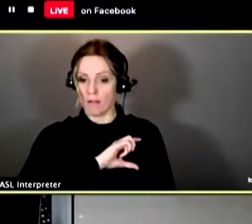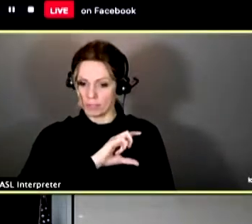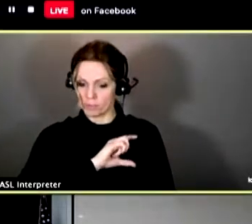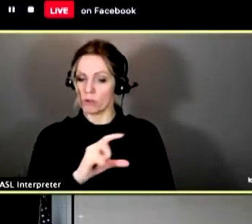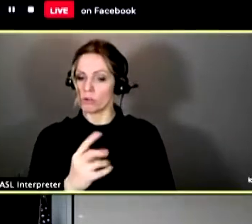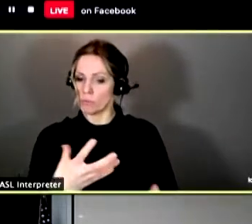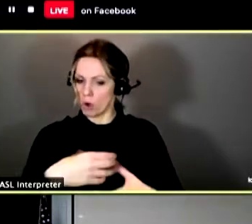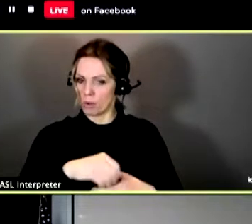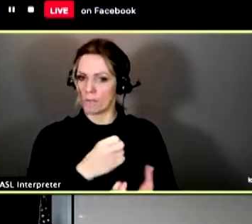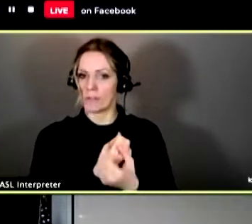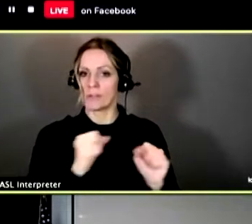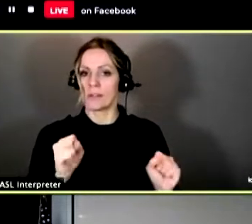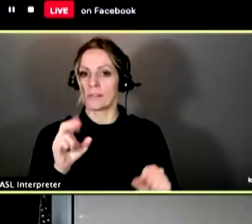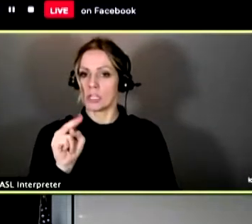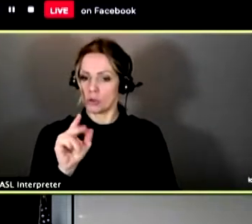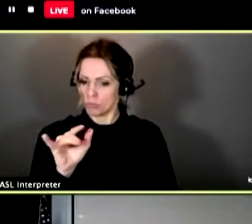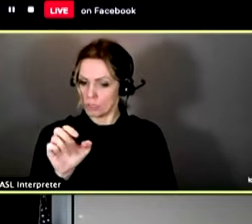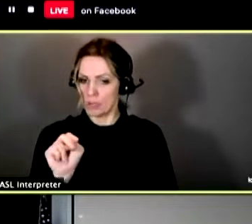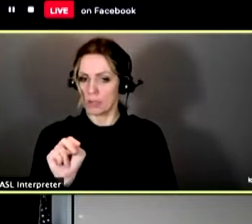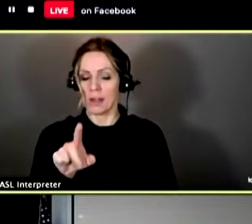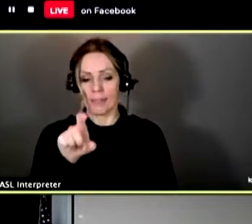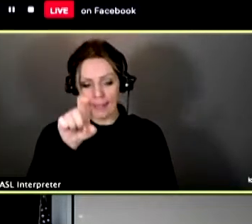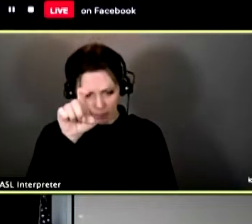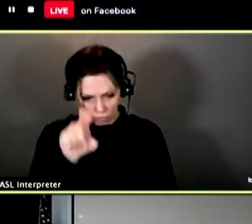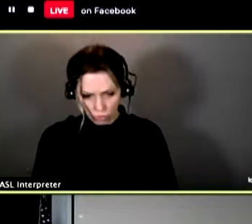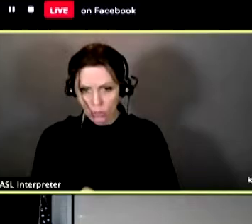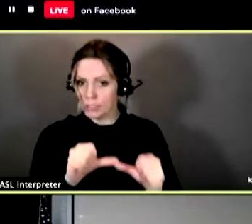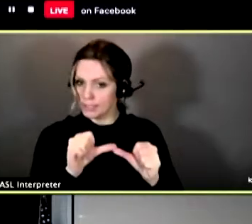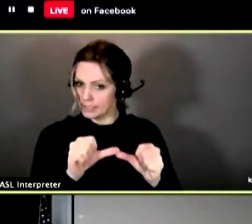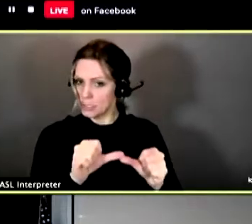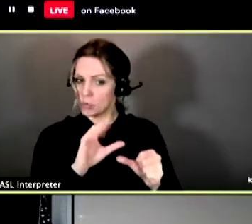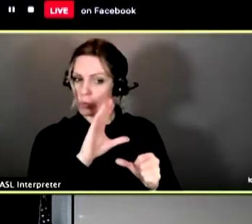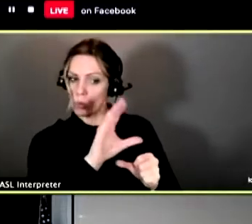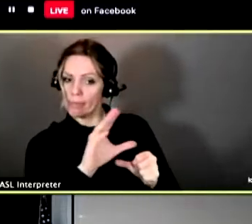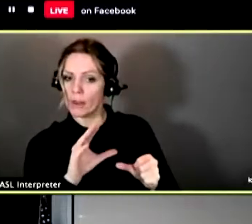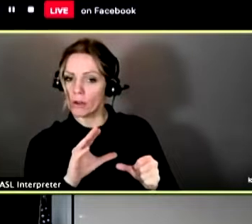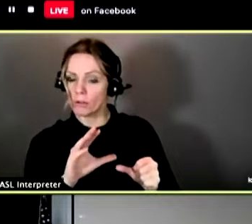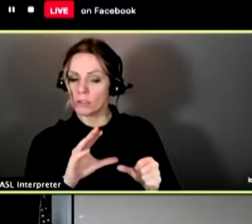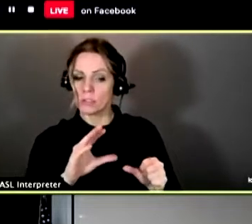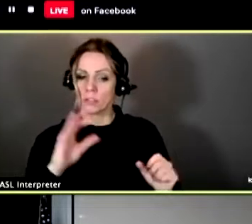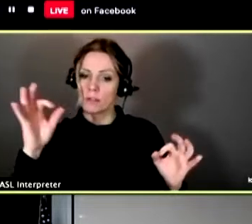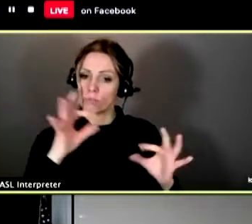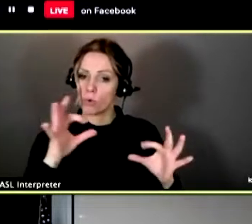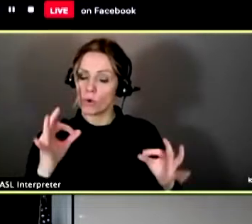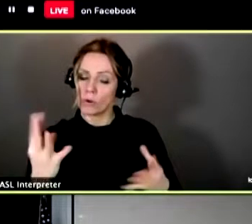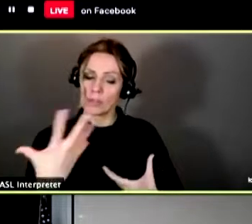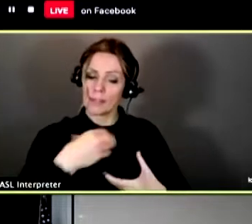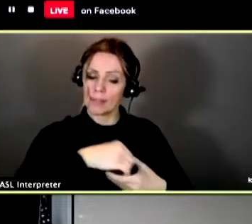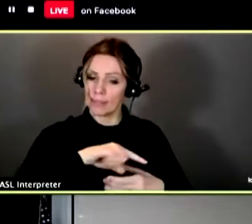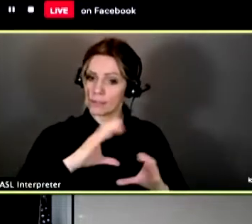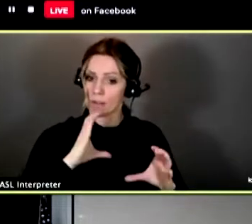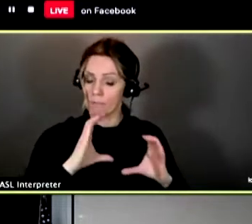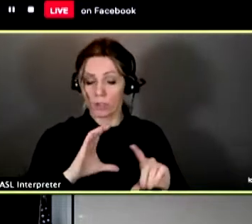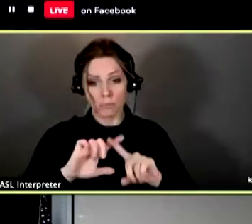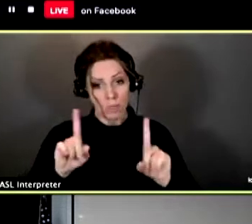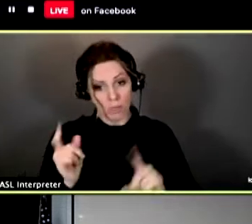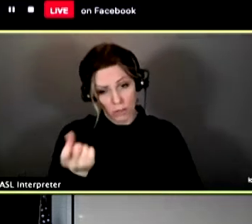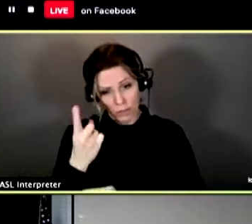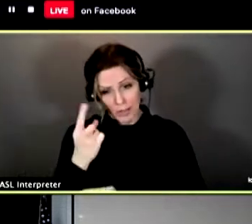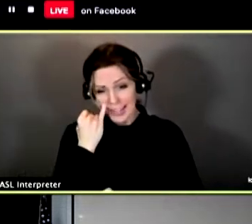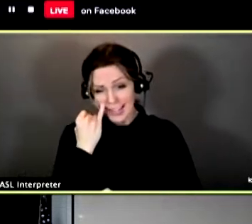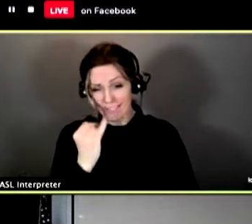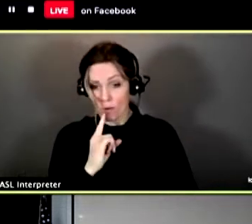should continue in terms of having their voice as part of this conversation. And let it not go unsaid that if there are